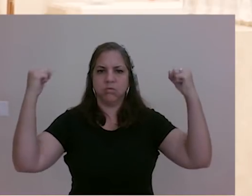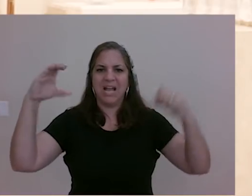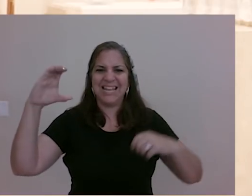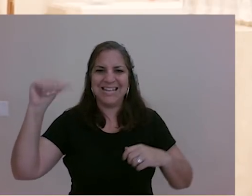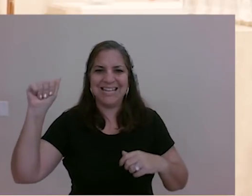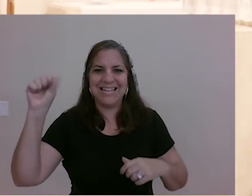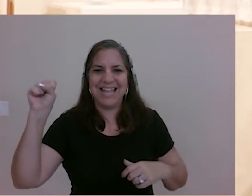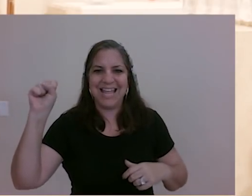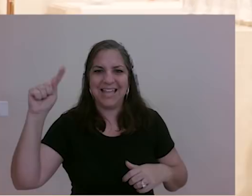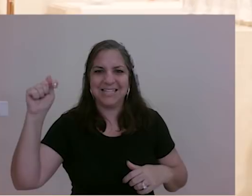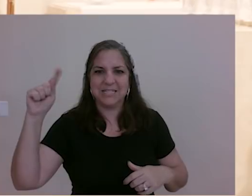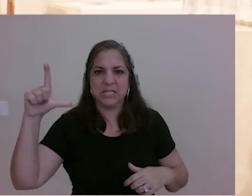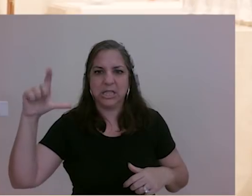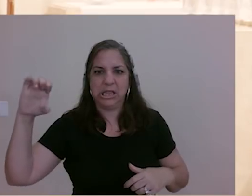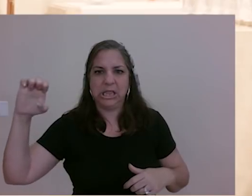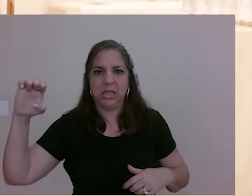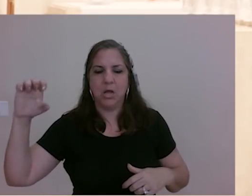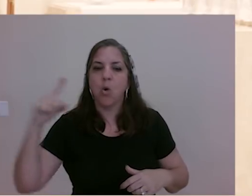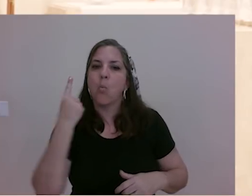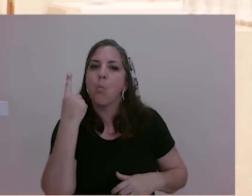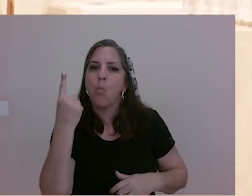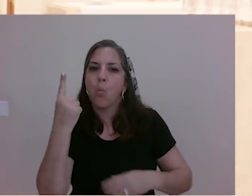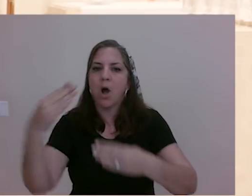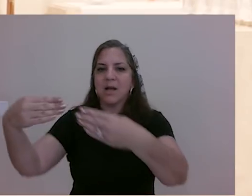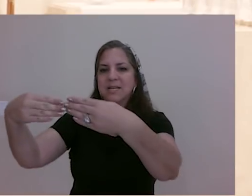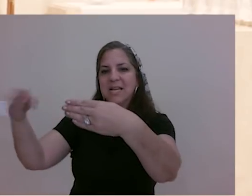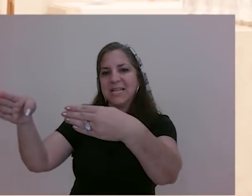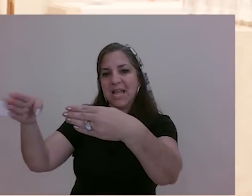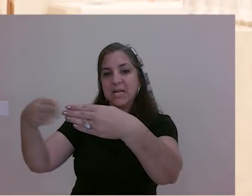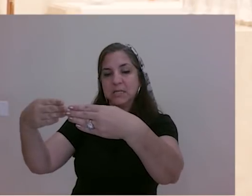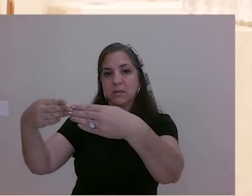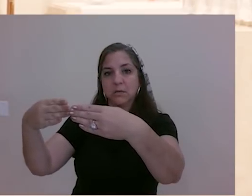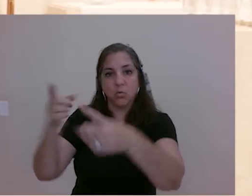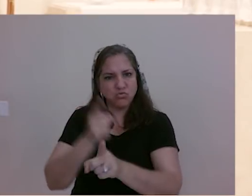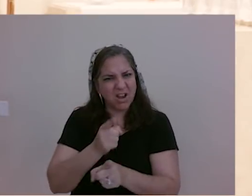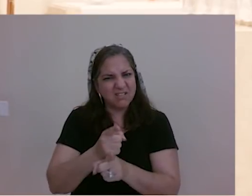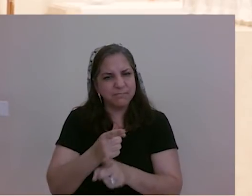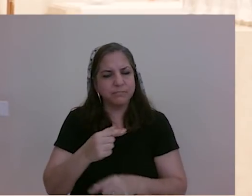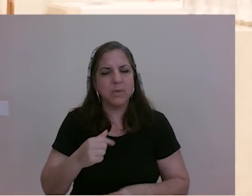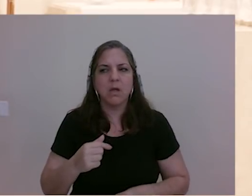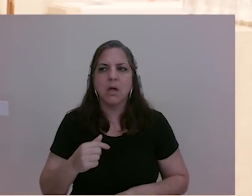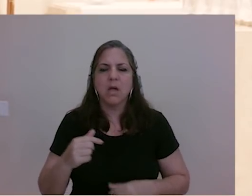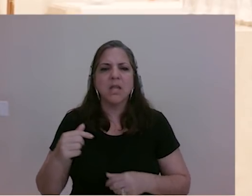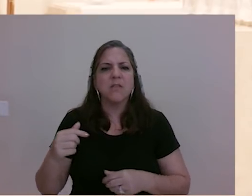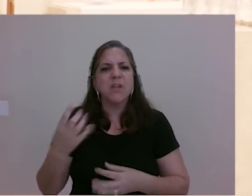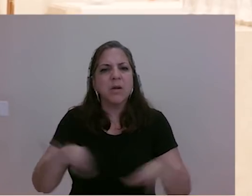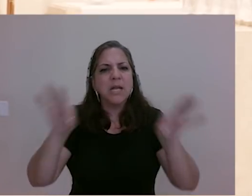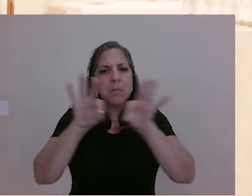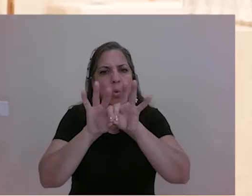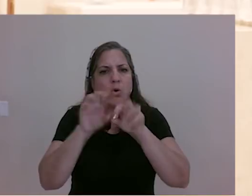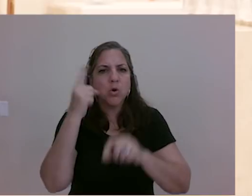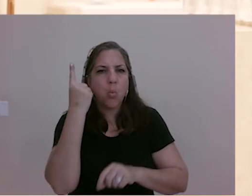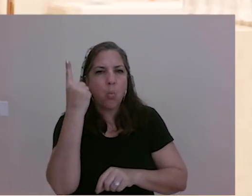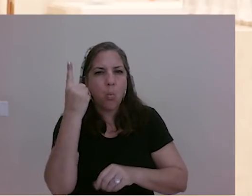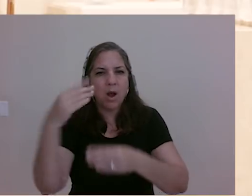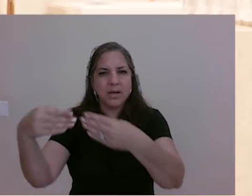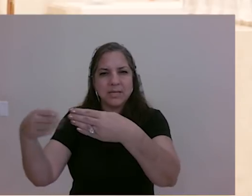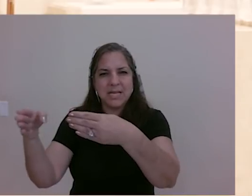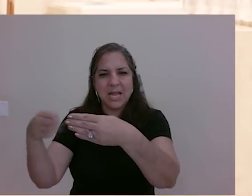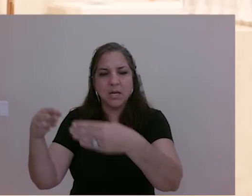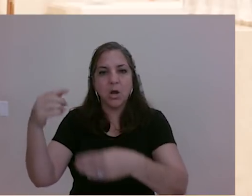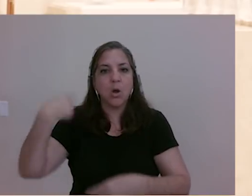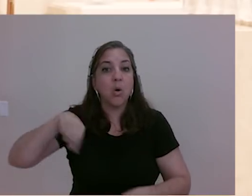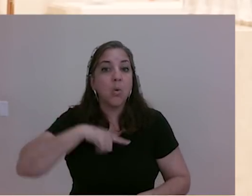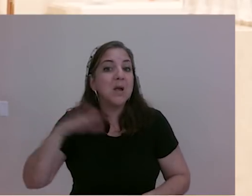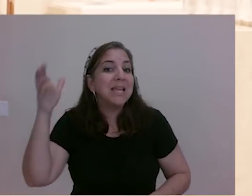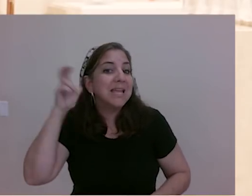entry control point. And so the one entry control point is really important. And we hear about that in our gospel today,